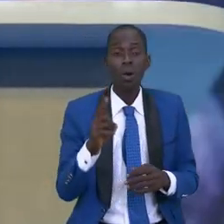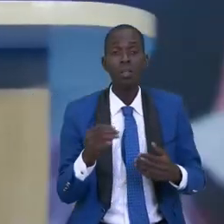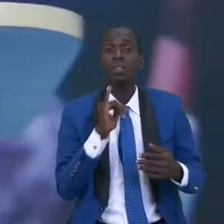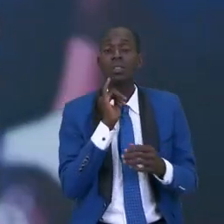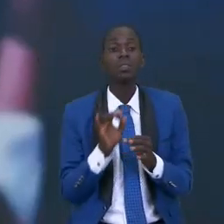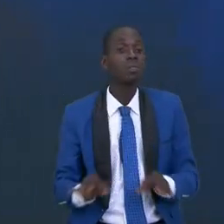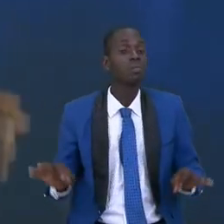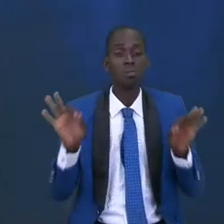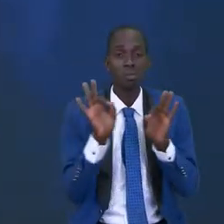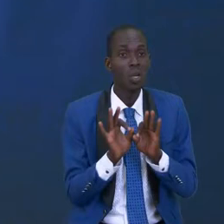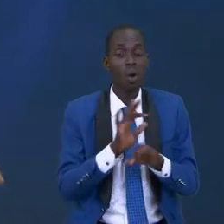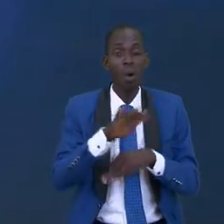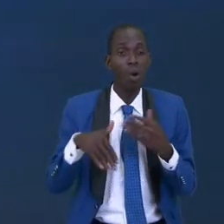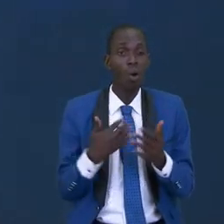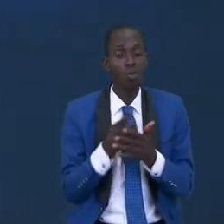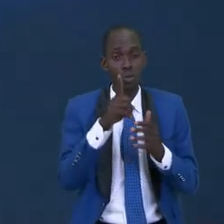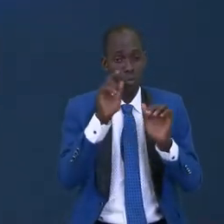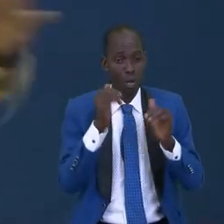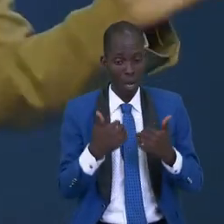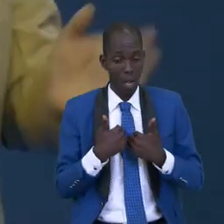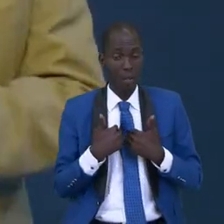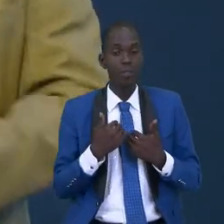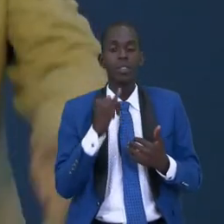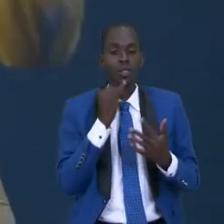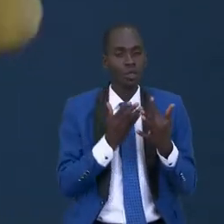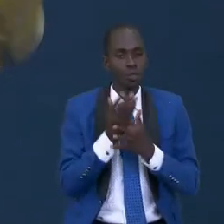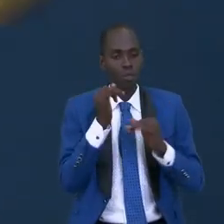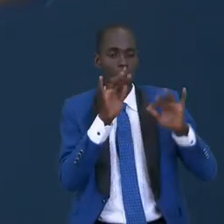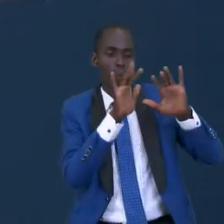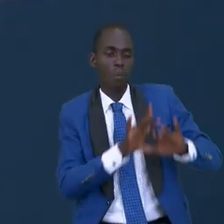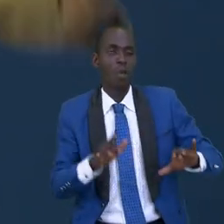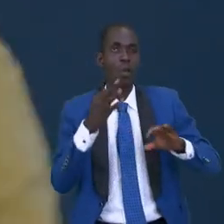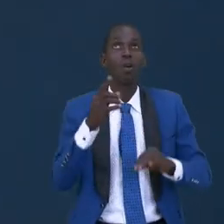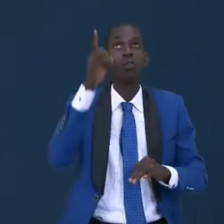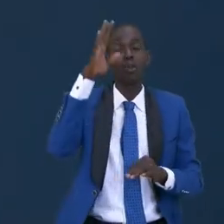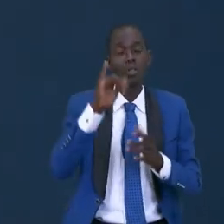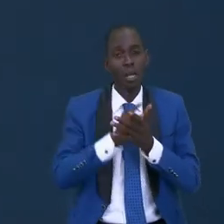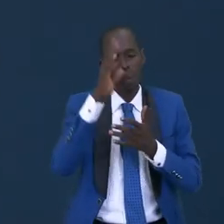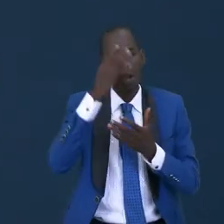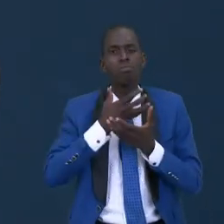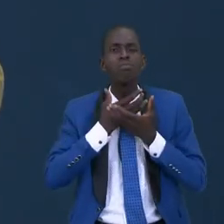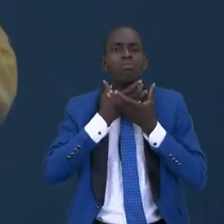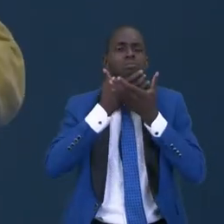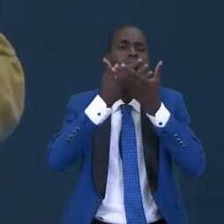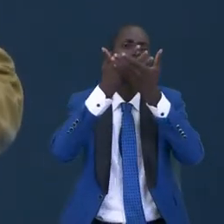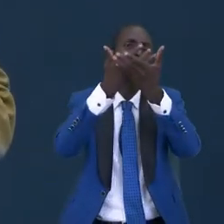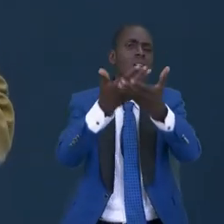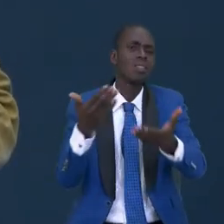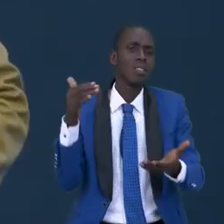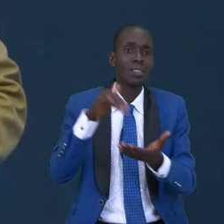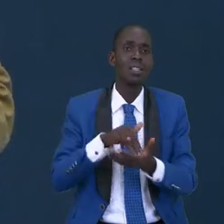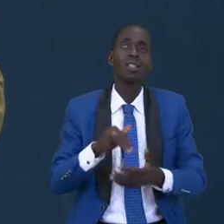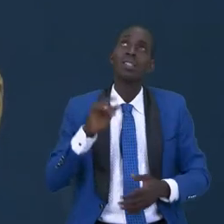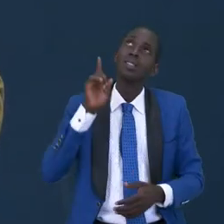can have, you have by the mercy of God. He shouted out loud again, "Thou son